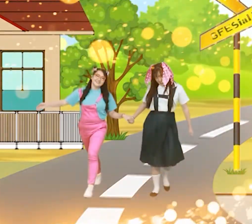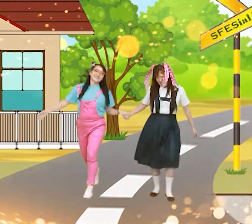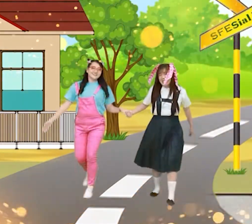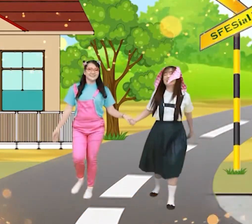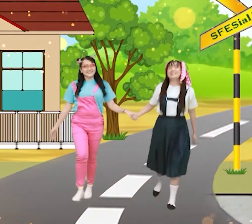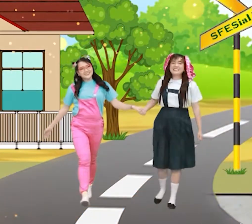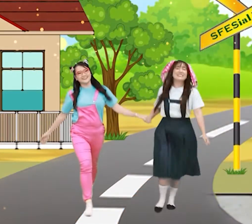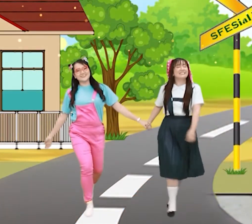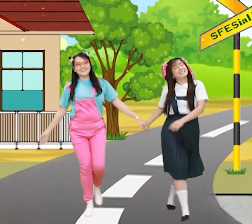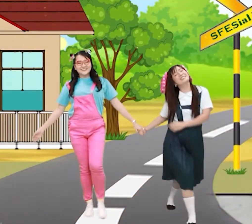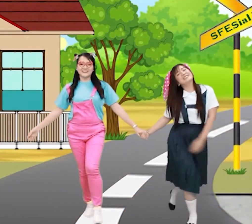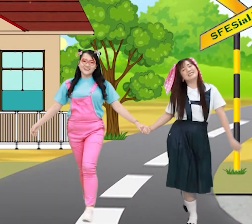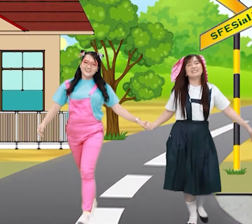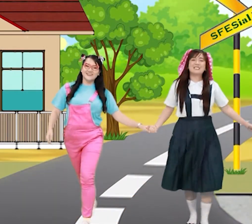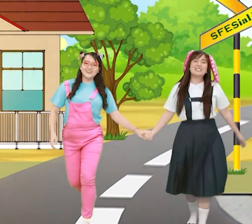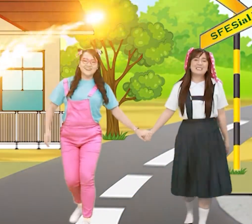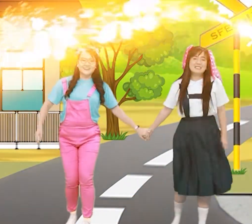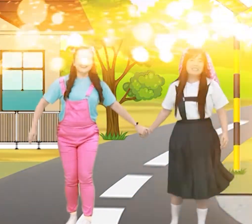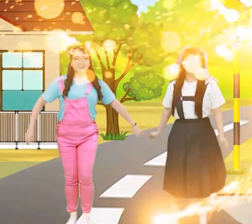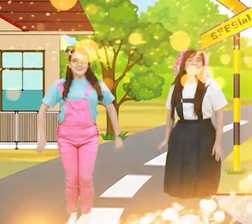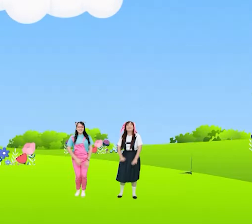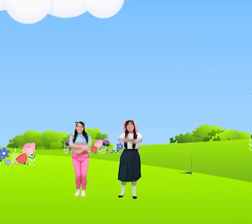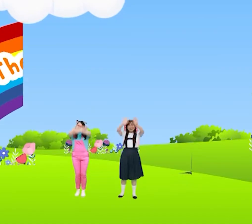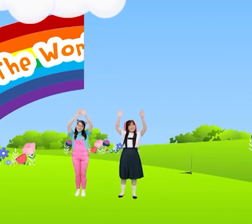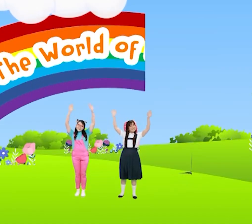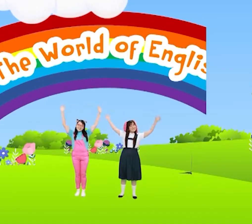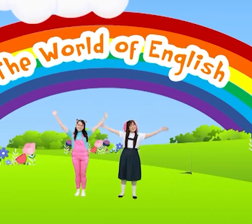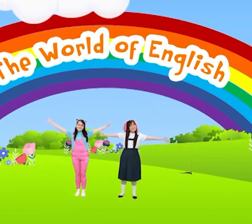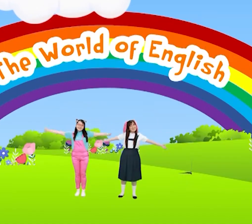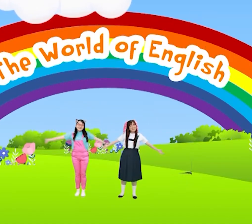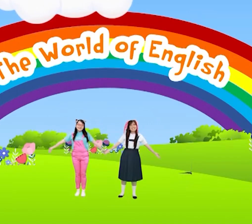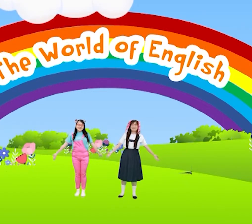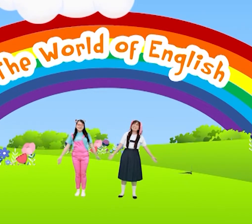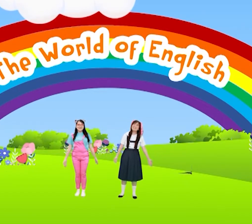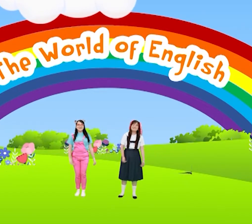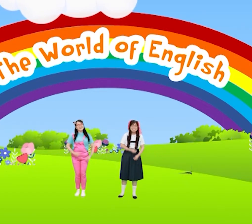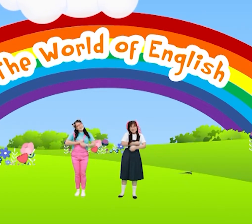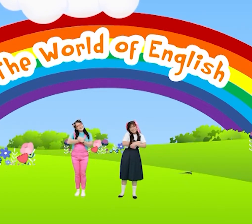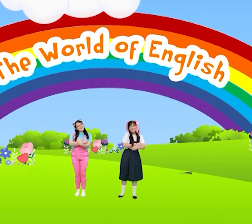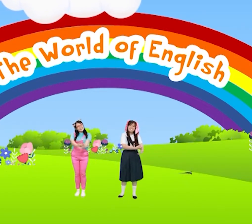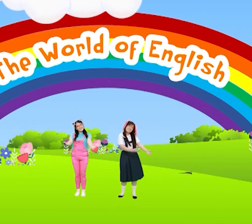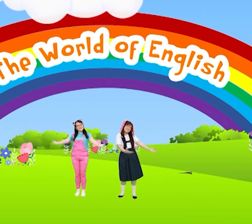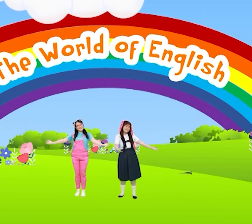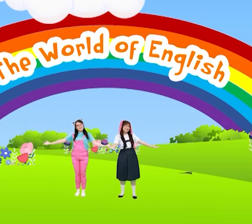Eliz as she explores the world of